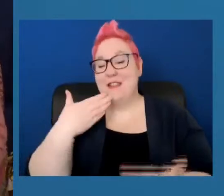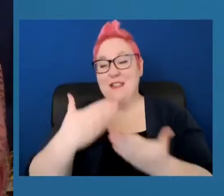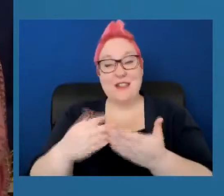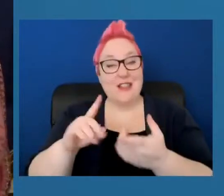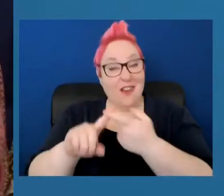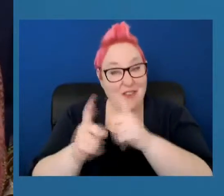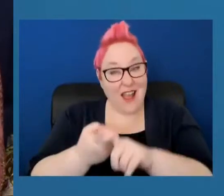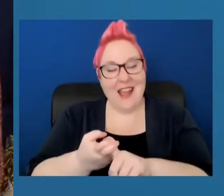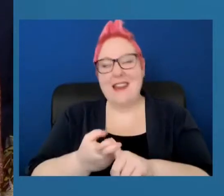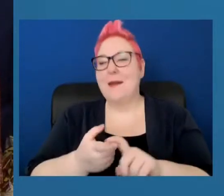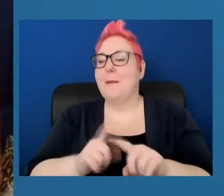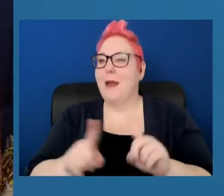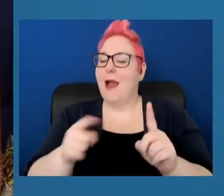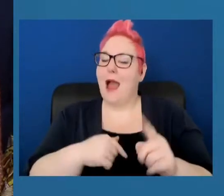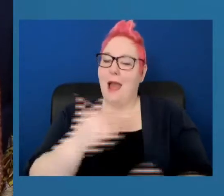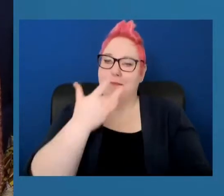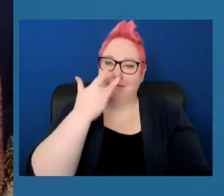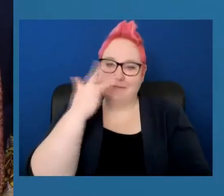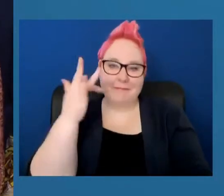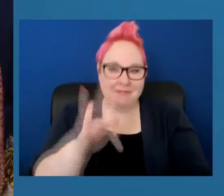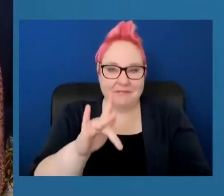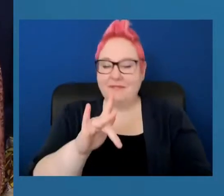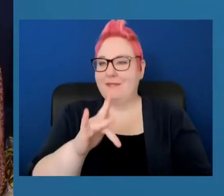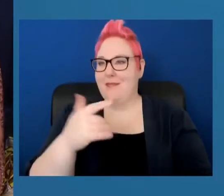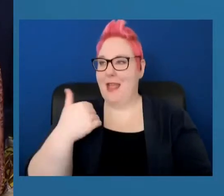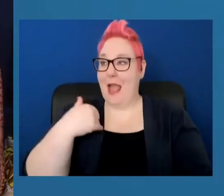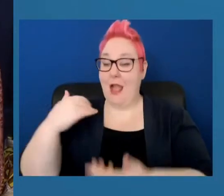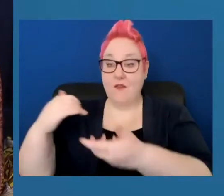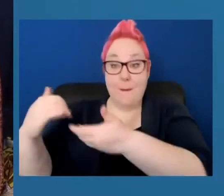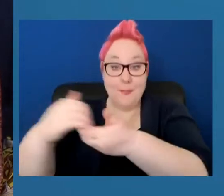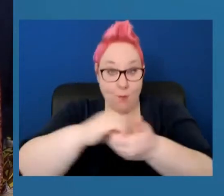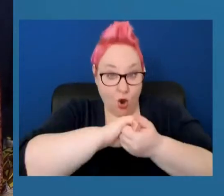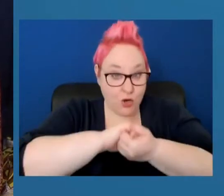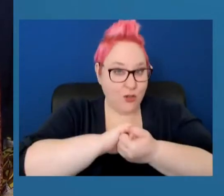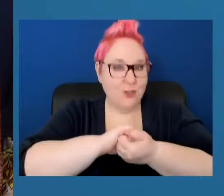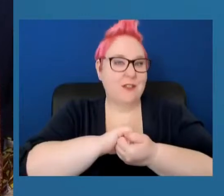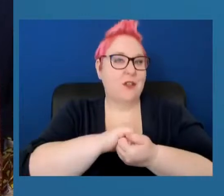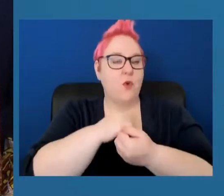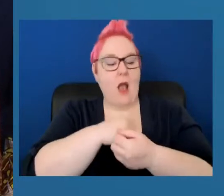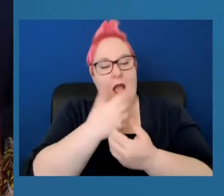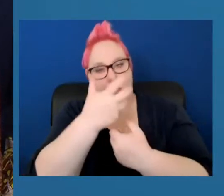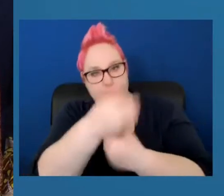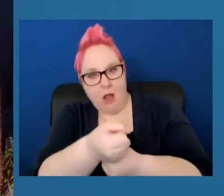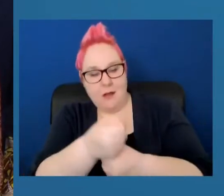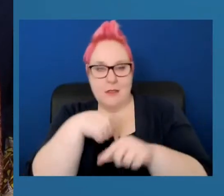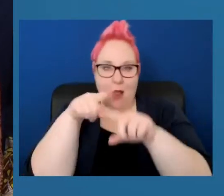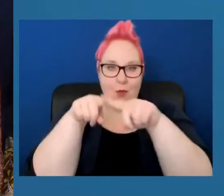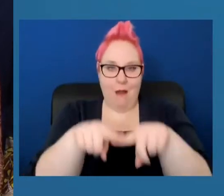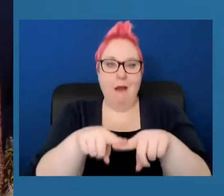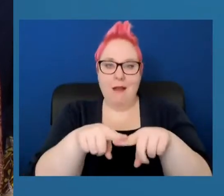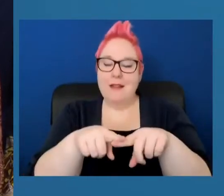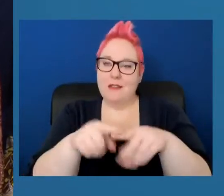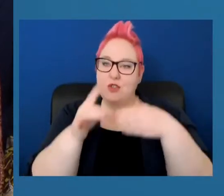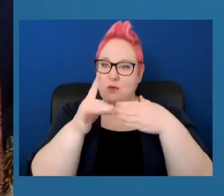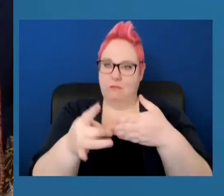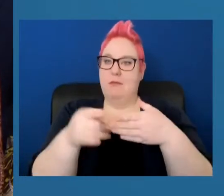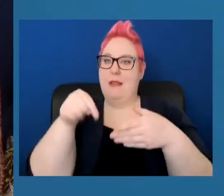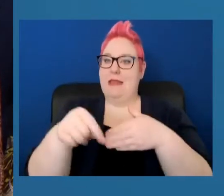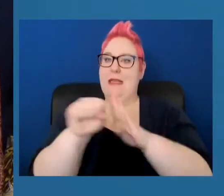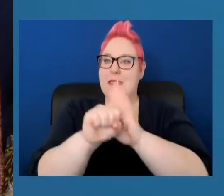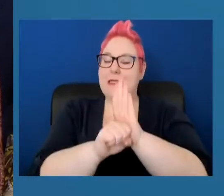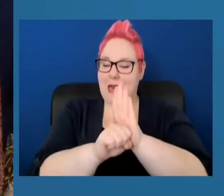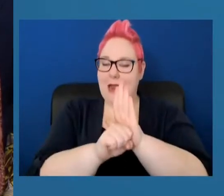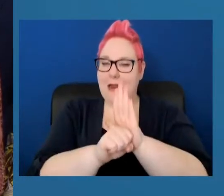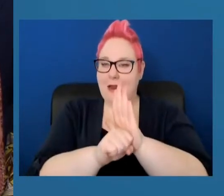so fortunate to have partners that I trust and rely on to govern this state. And I want to tell you about